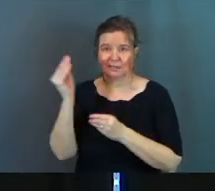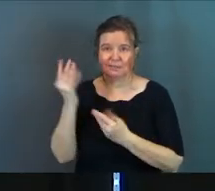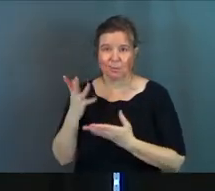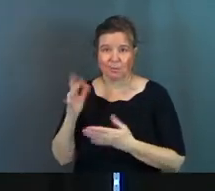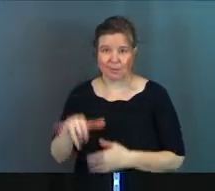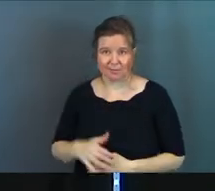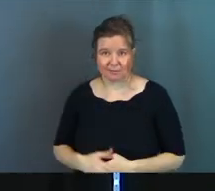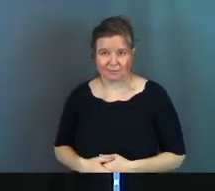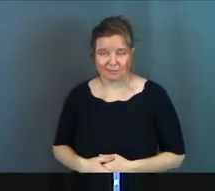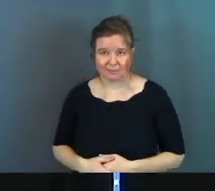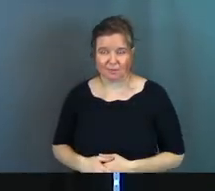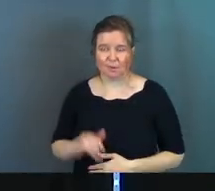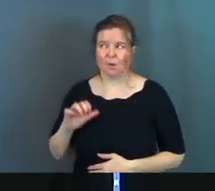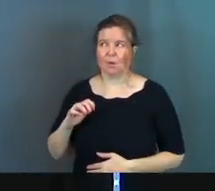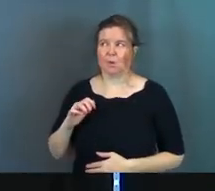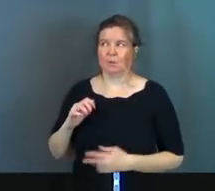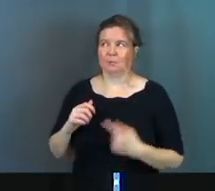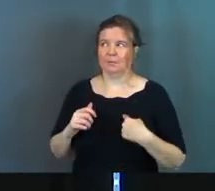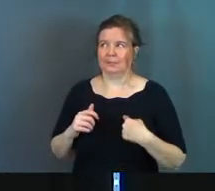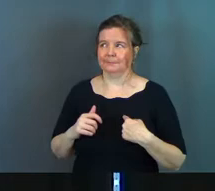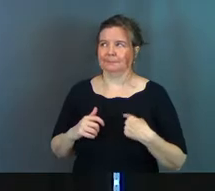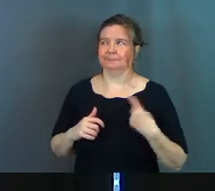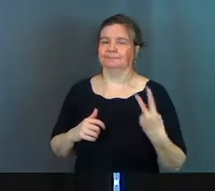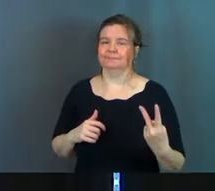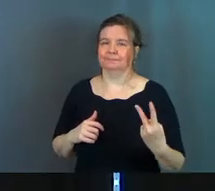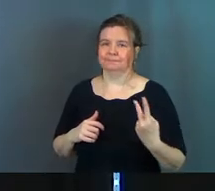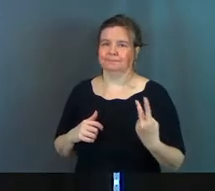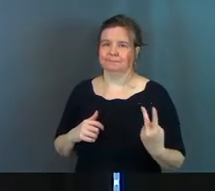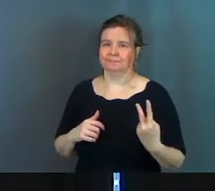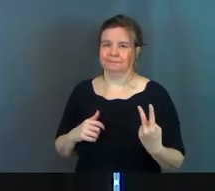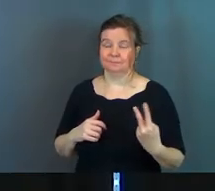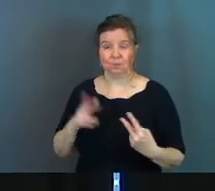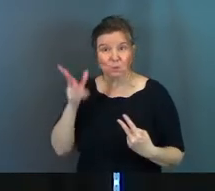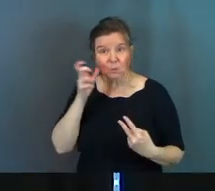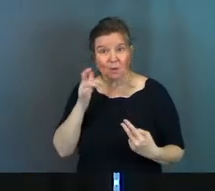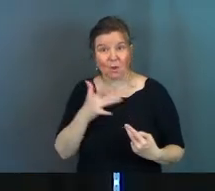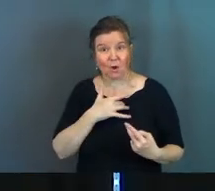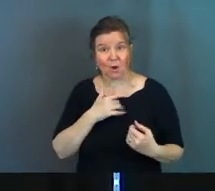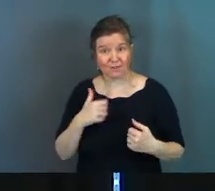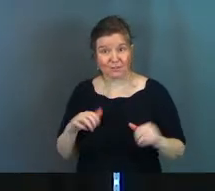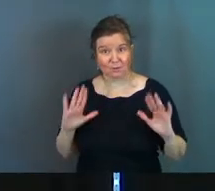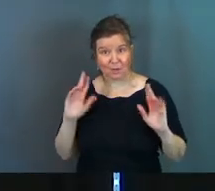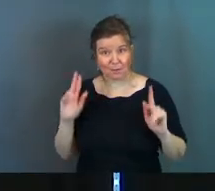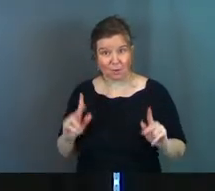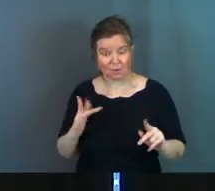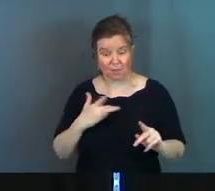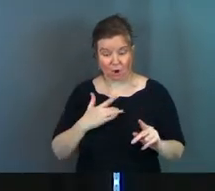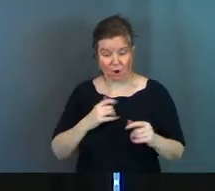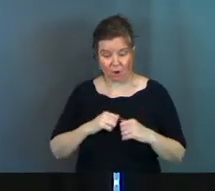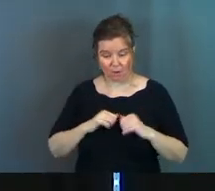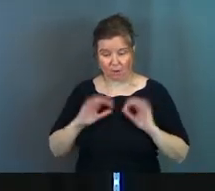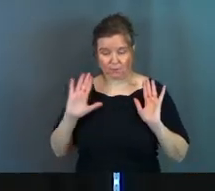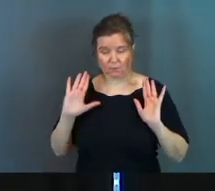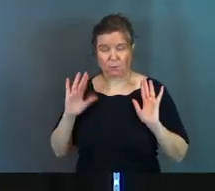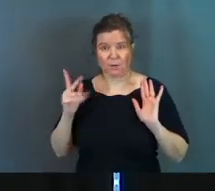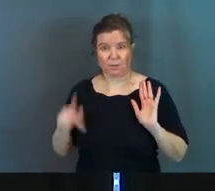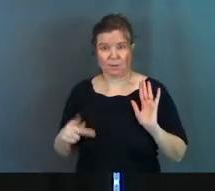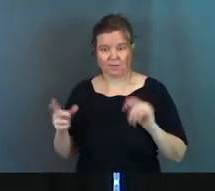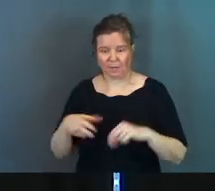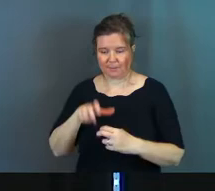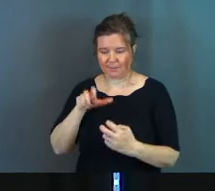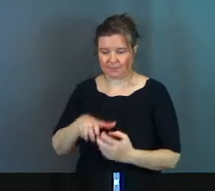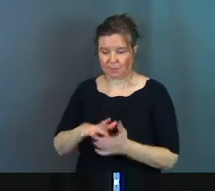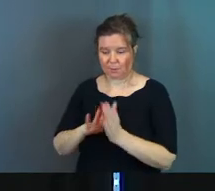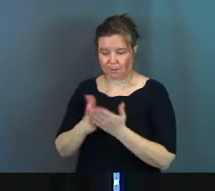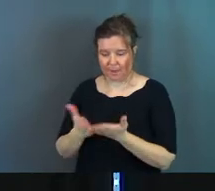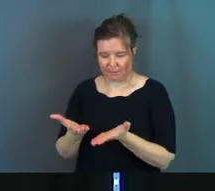to me." Do you hear the heart of a surrendered person? The heart of a surrendered person comes and sits